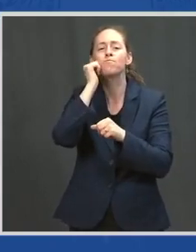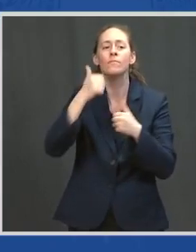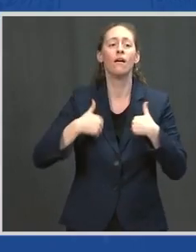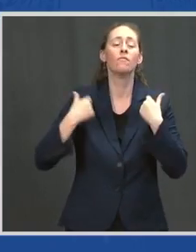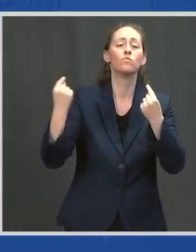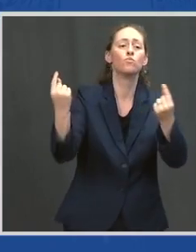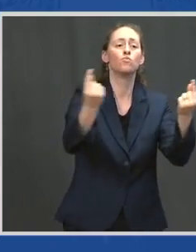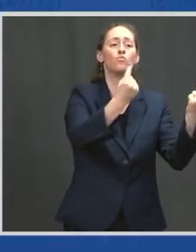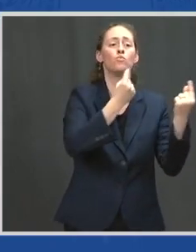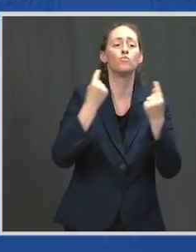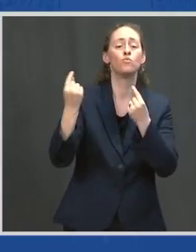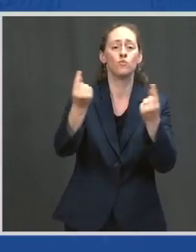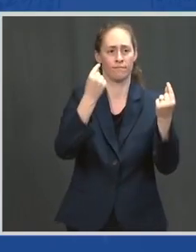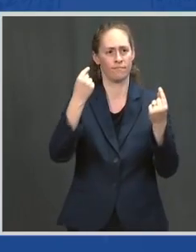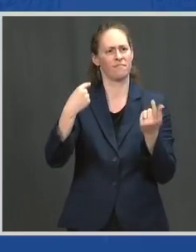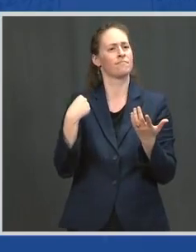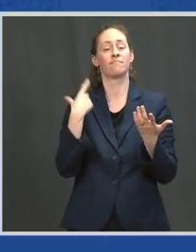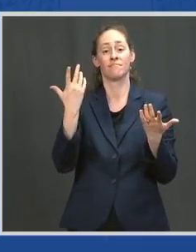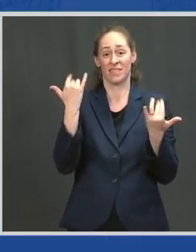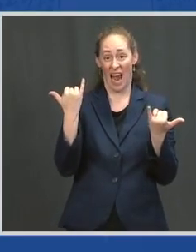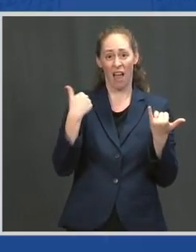here, I can go anywhere.